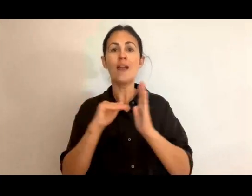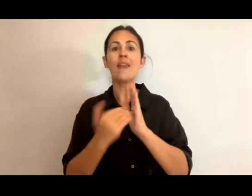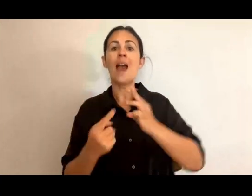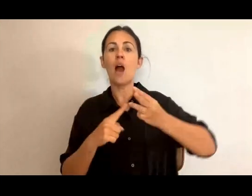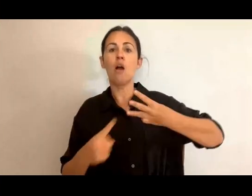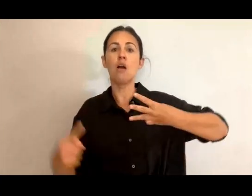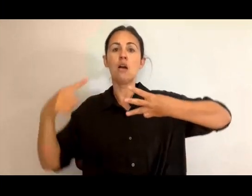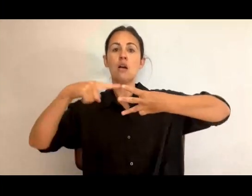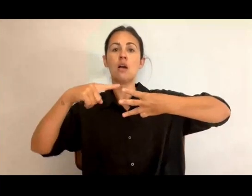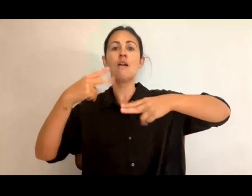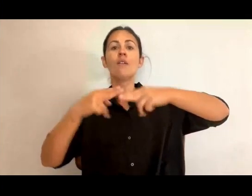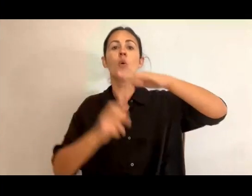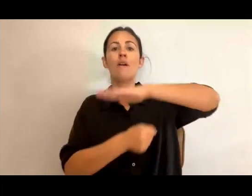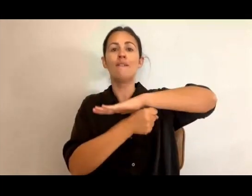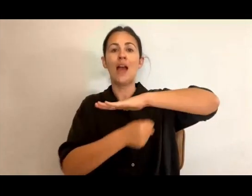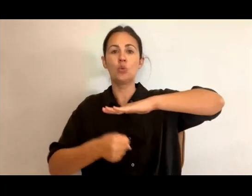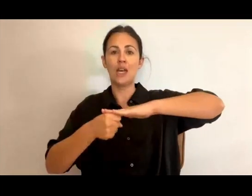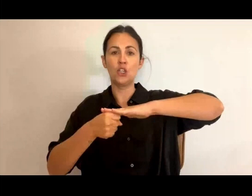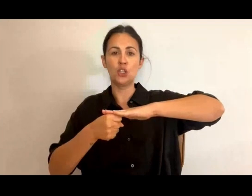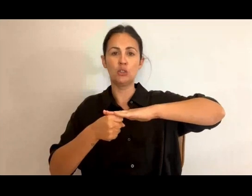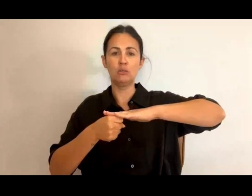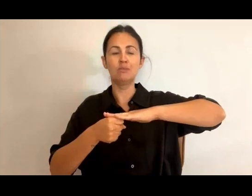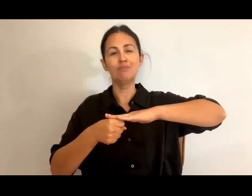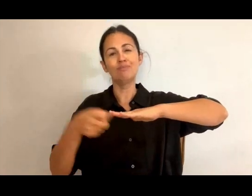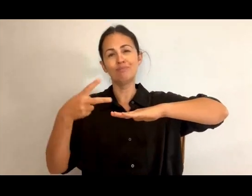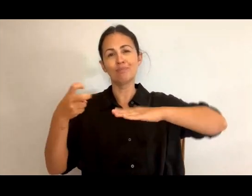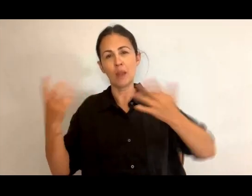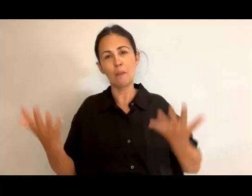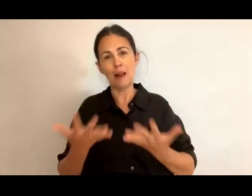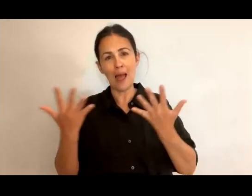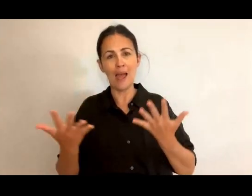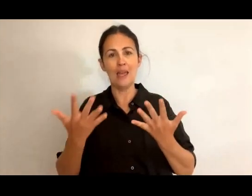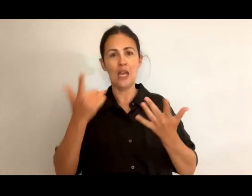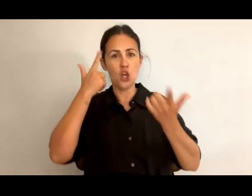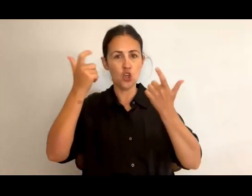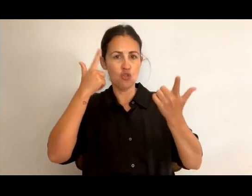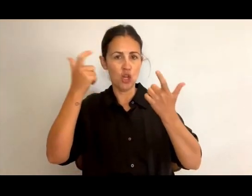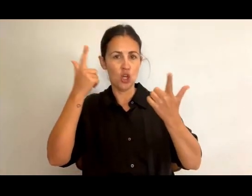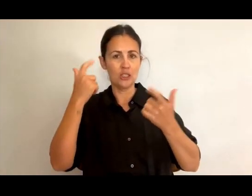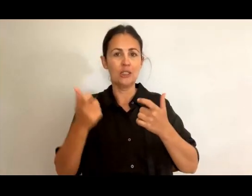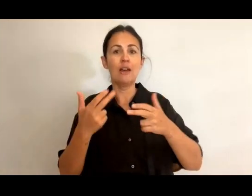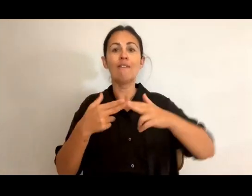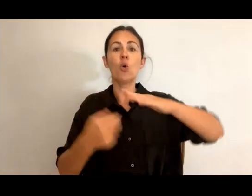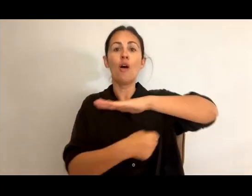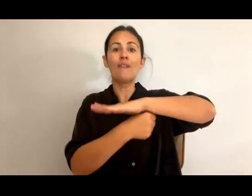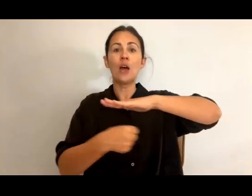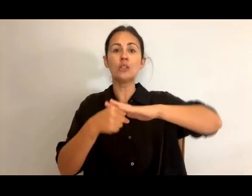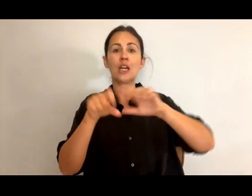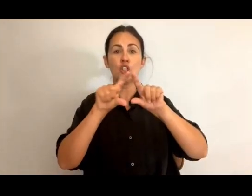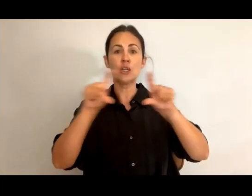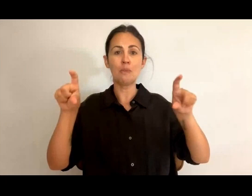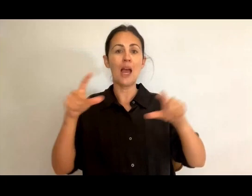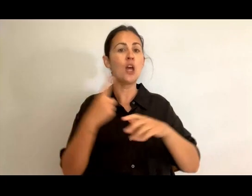imagination, curiosity. In the foundation band, there's only one set of content descriptions. These cover all the art